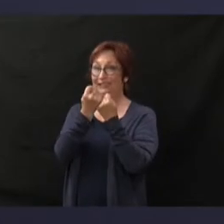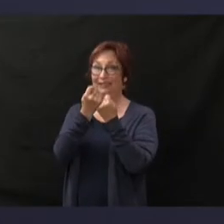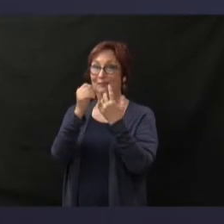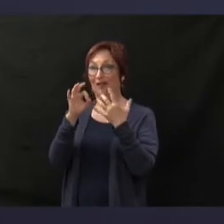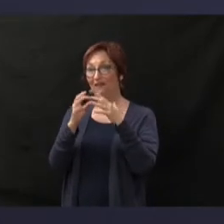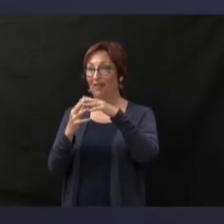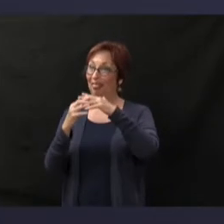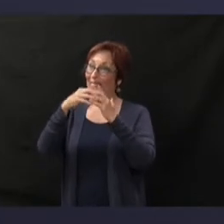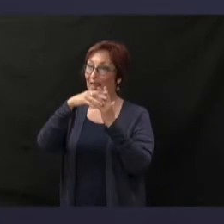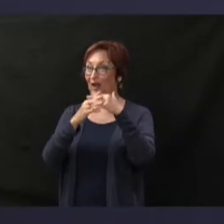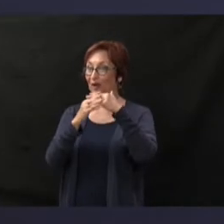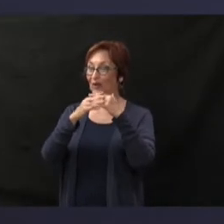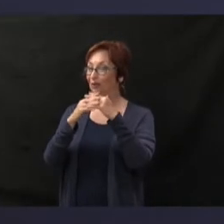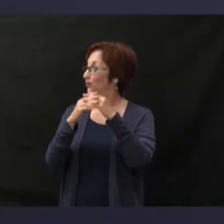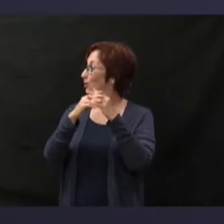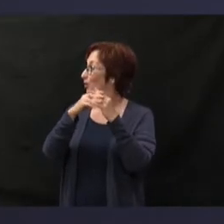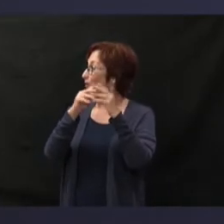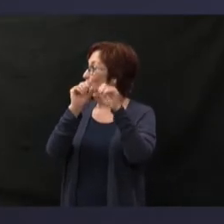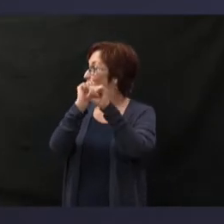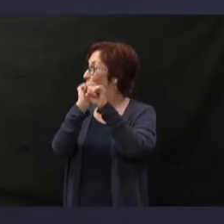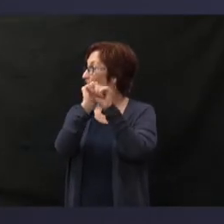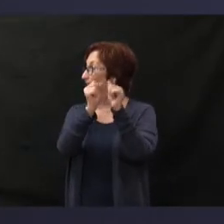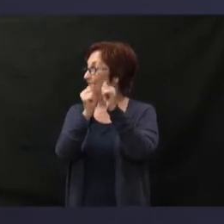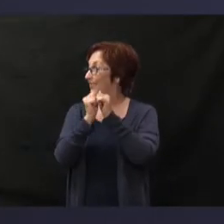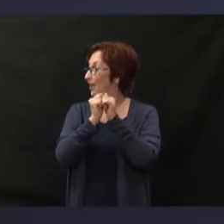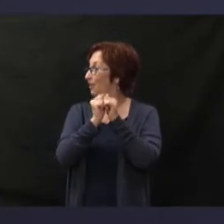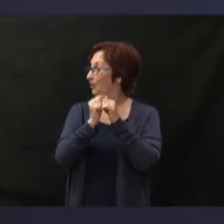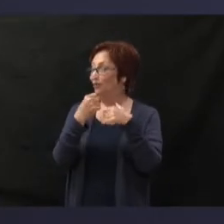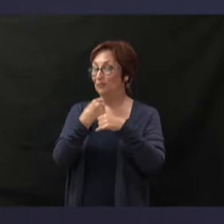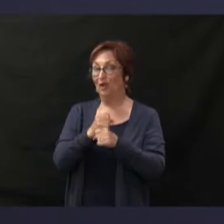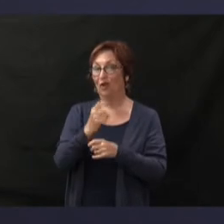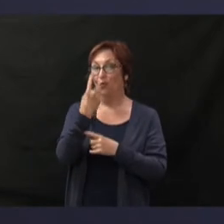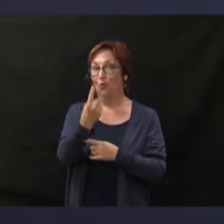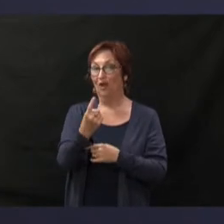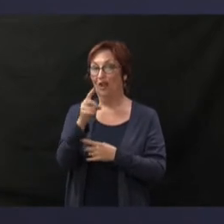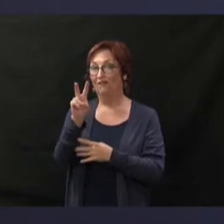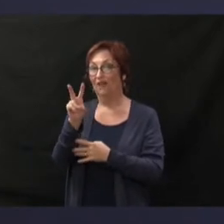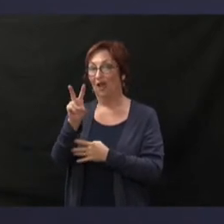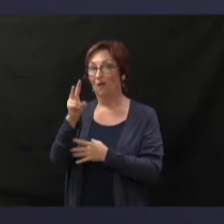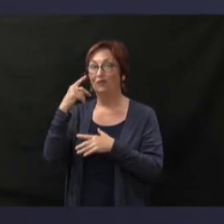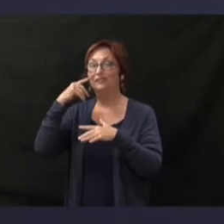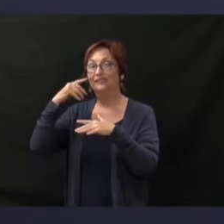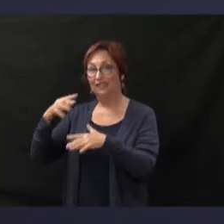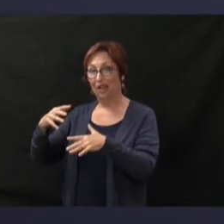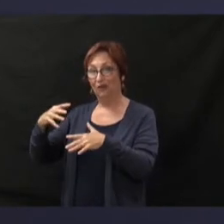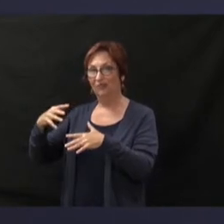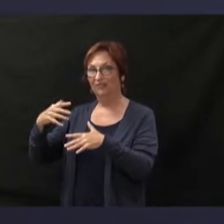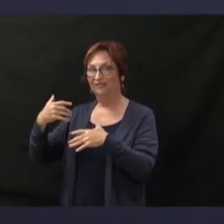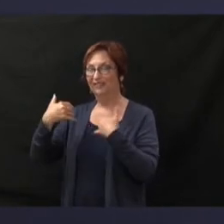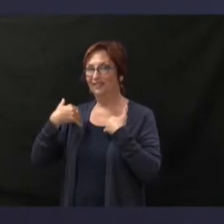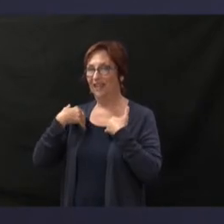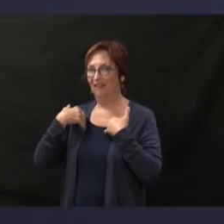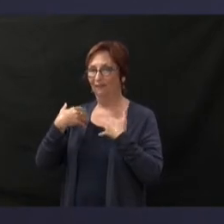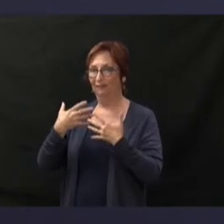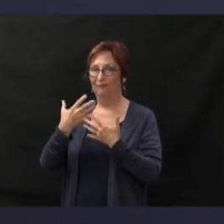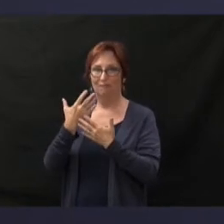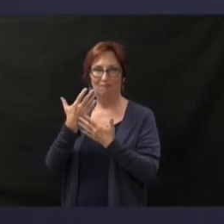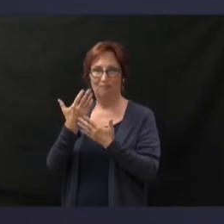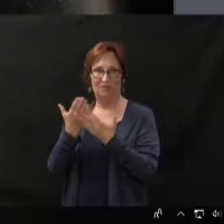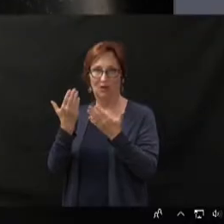letters working together to make one vowel sound. We'll send that out too,